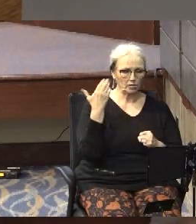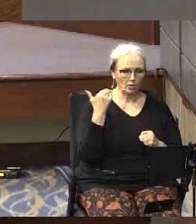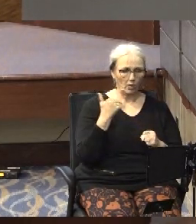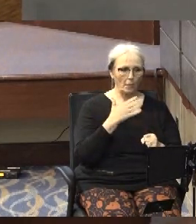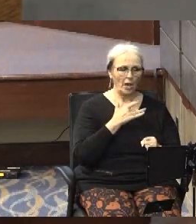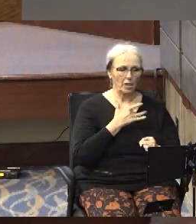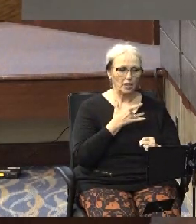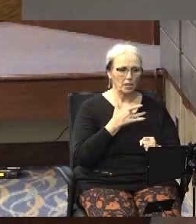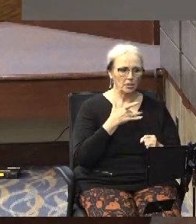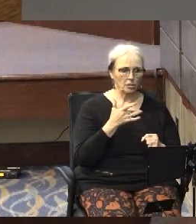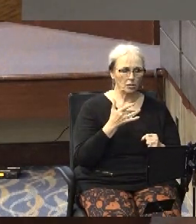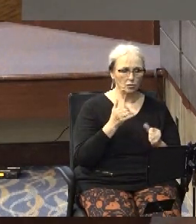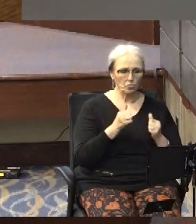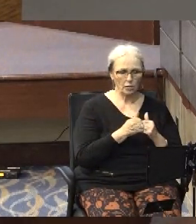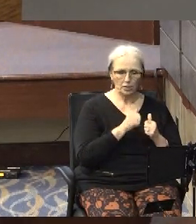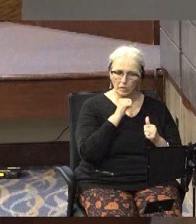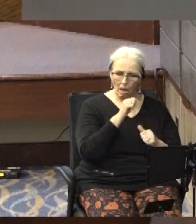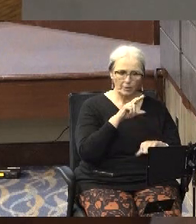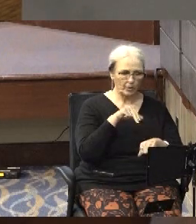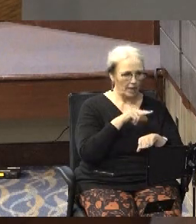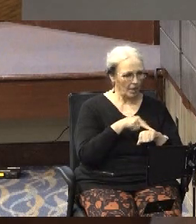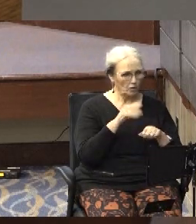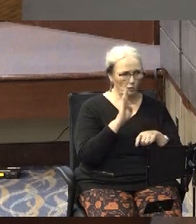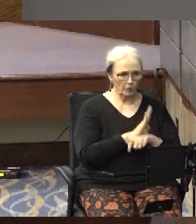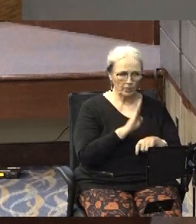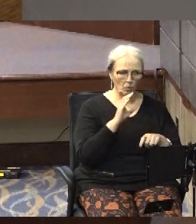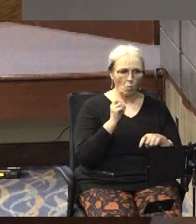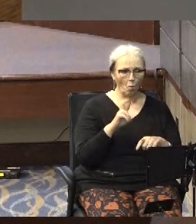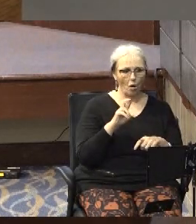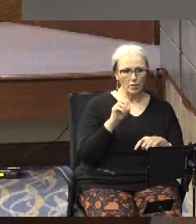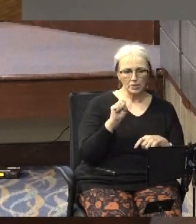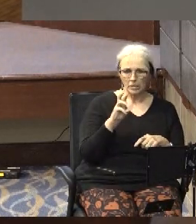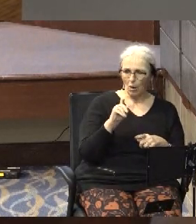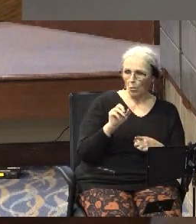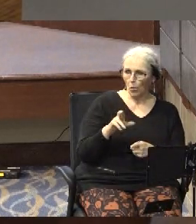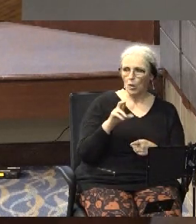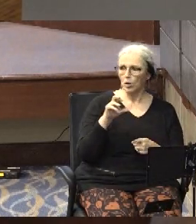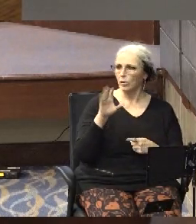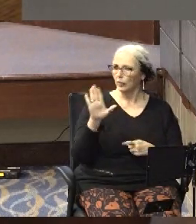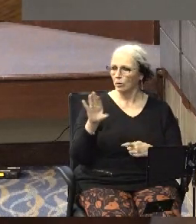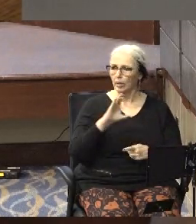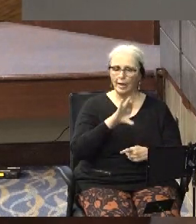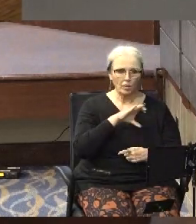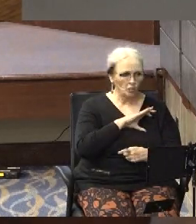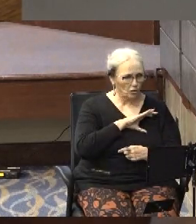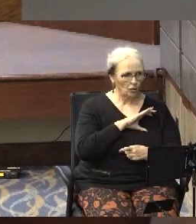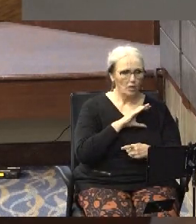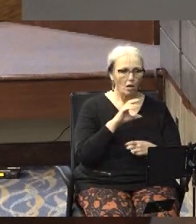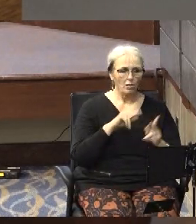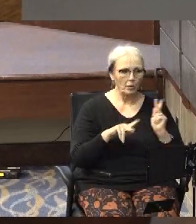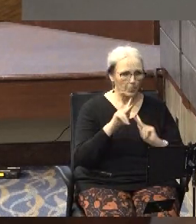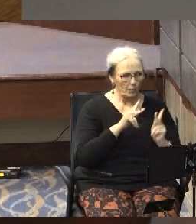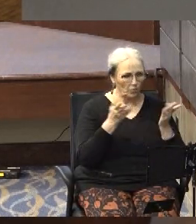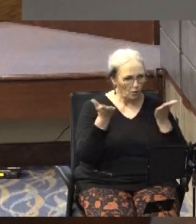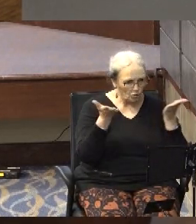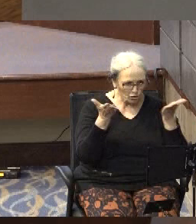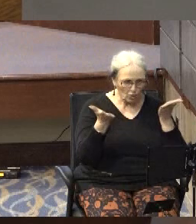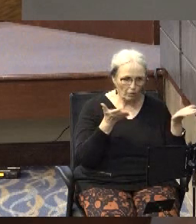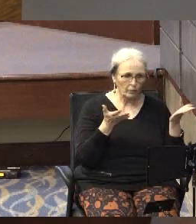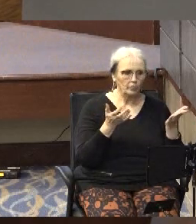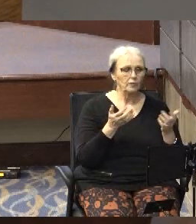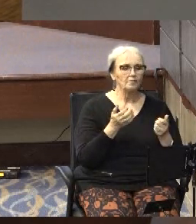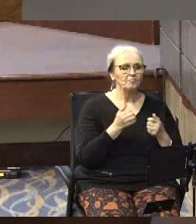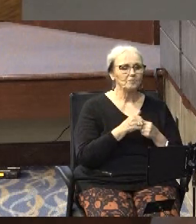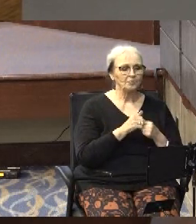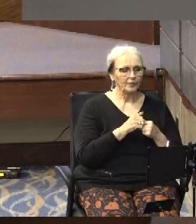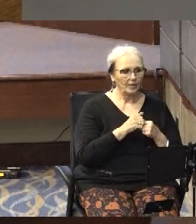not with the nature of this business or Mr. Sawyer or Mrs. Lannon's character or the people they serve, nor do we doubt, as a